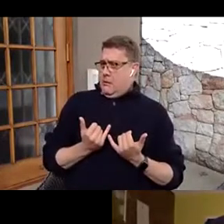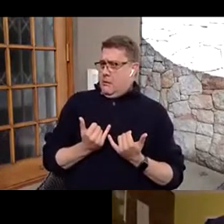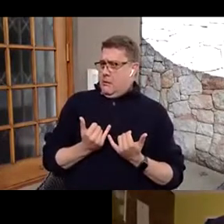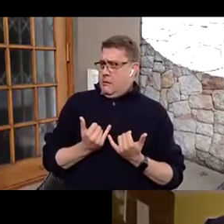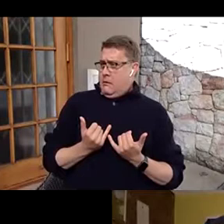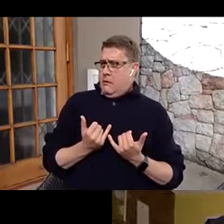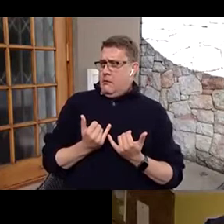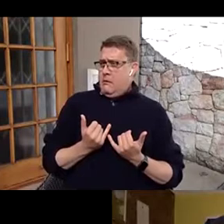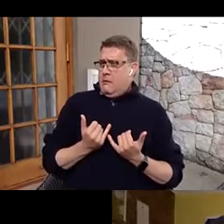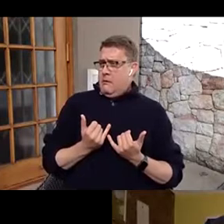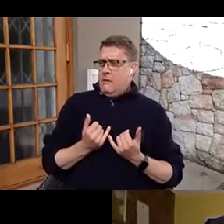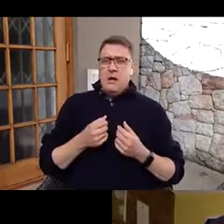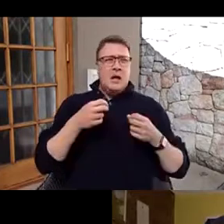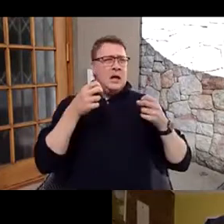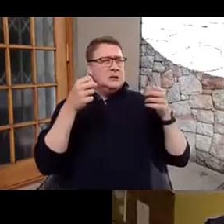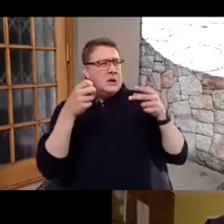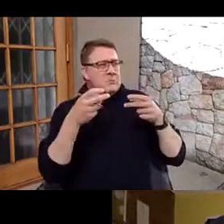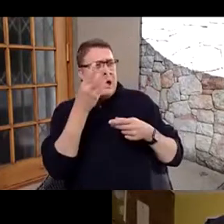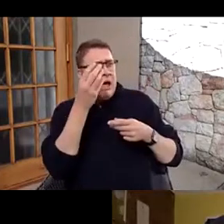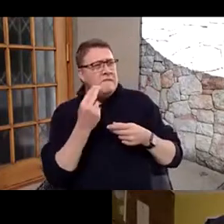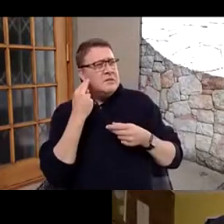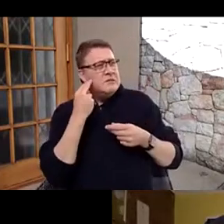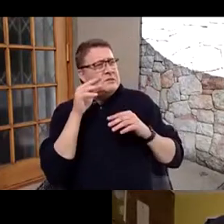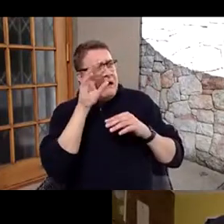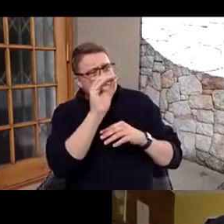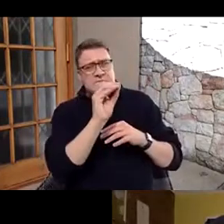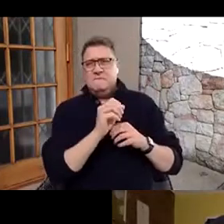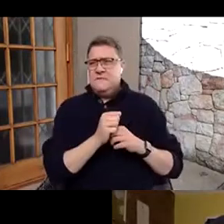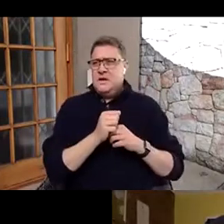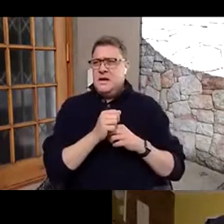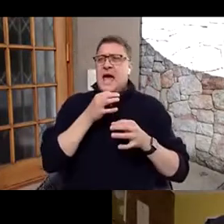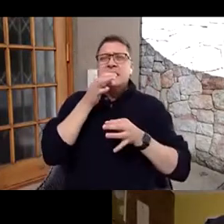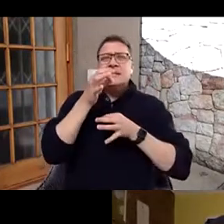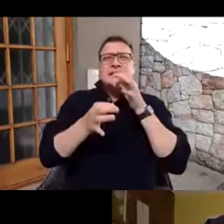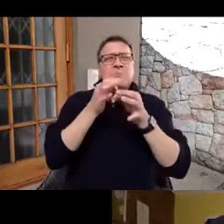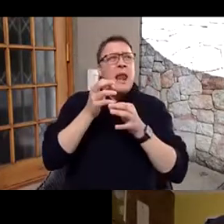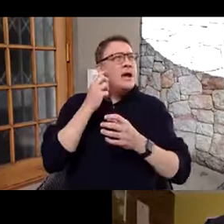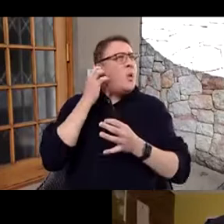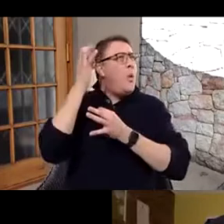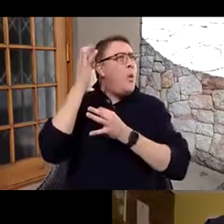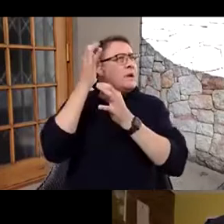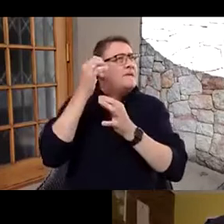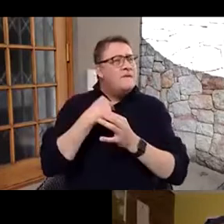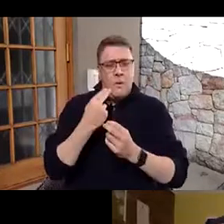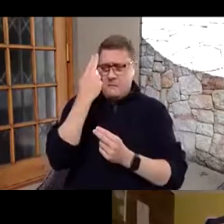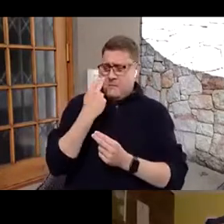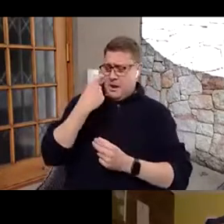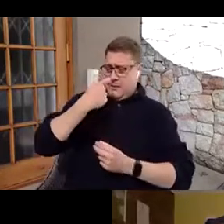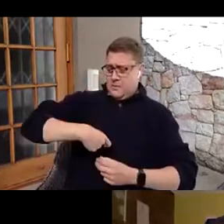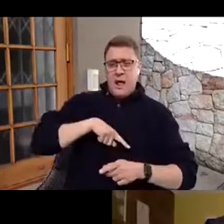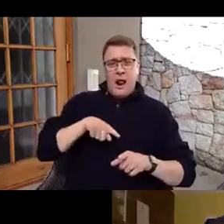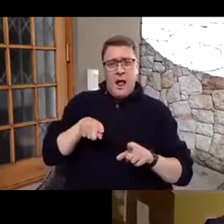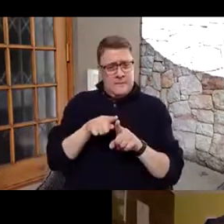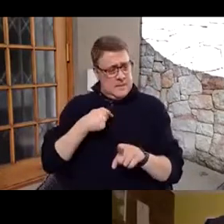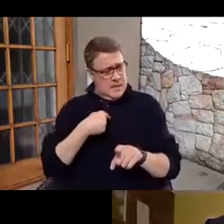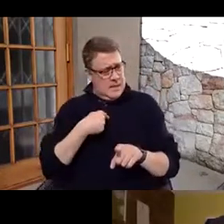as subtitling for deaf people and descriptive audio for individuals such as myself is fully